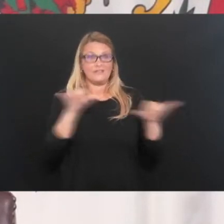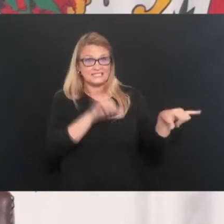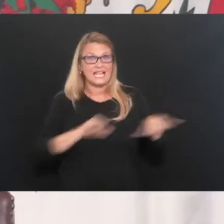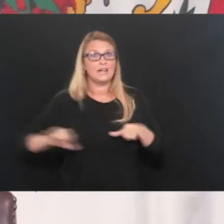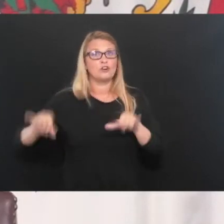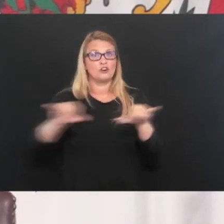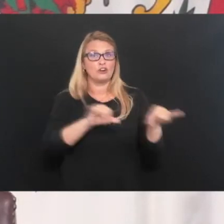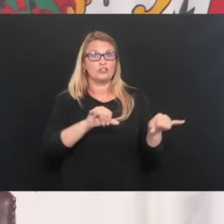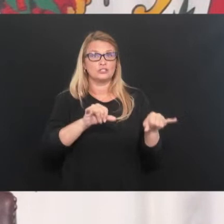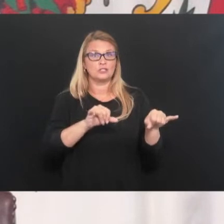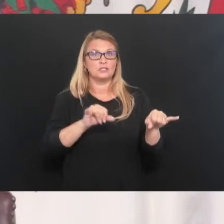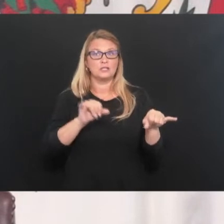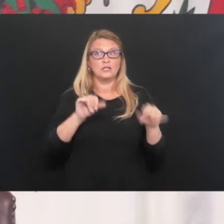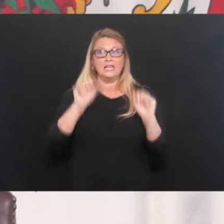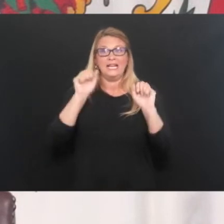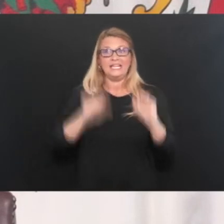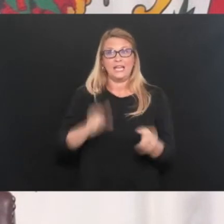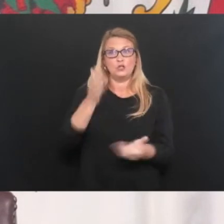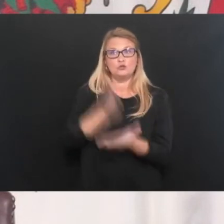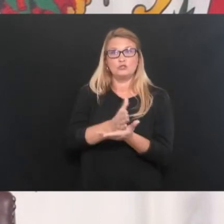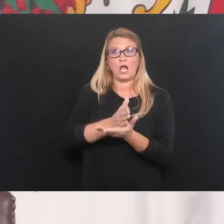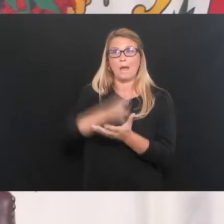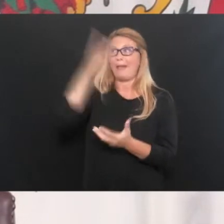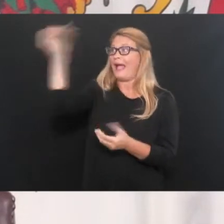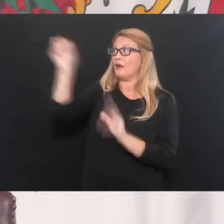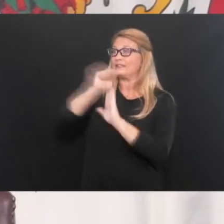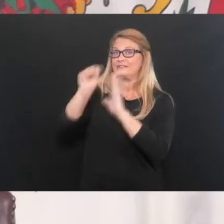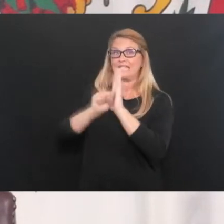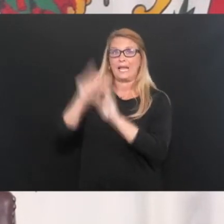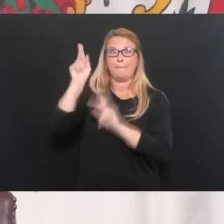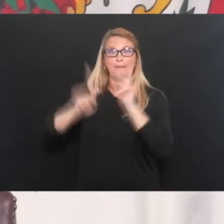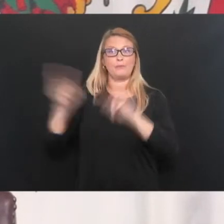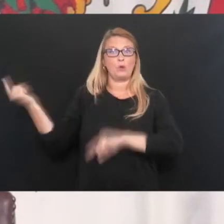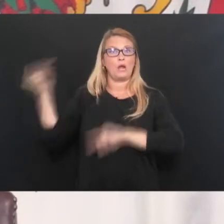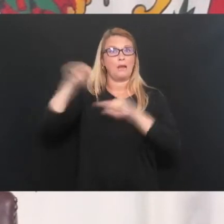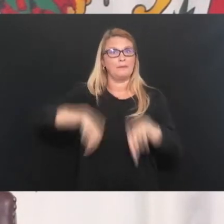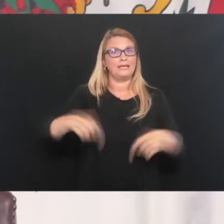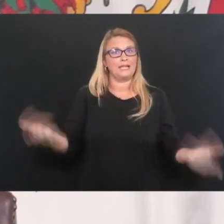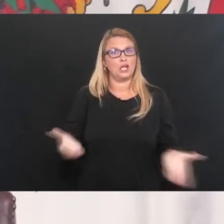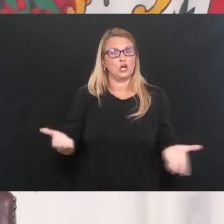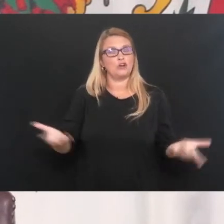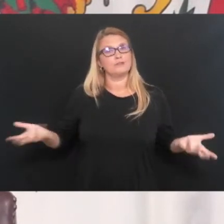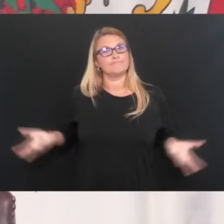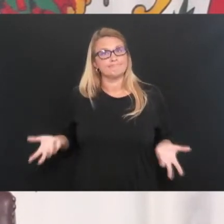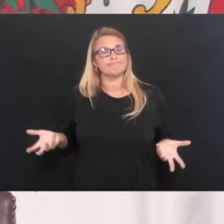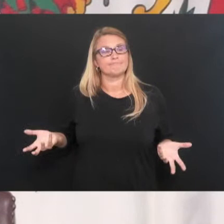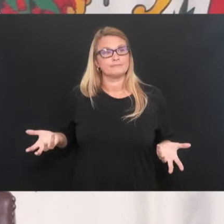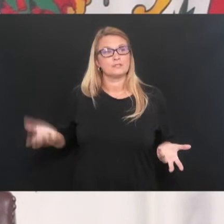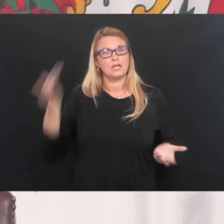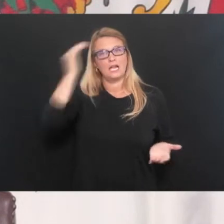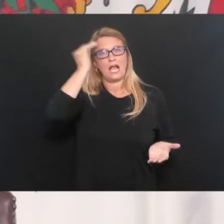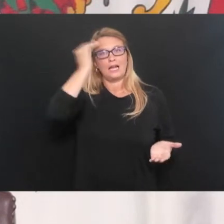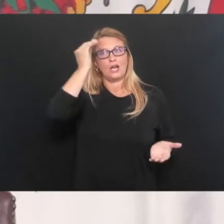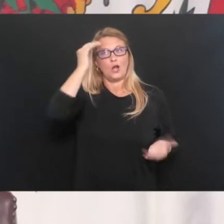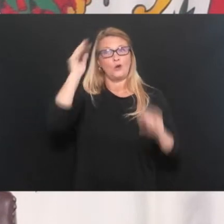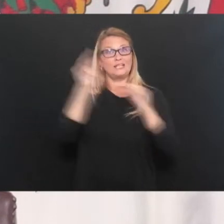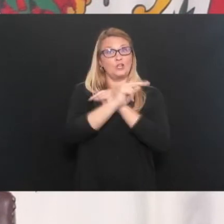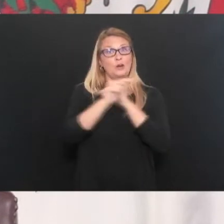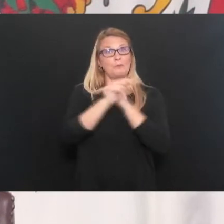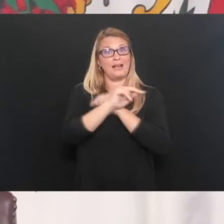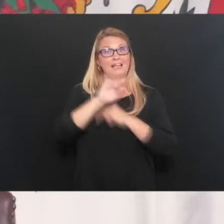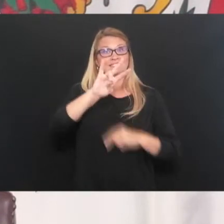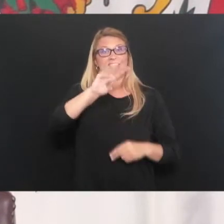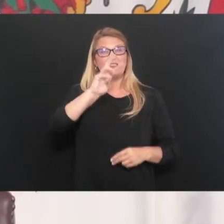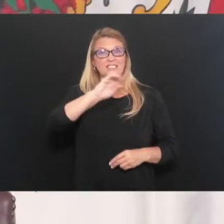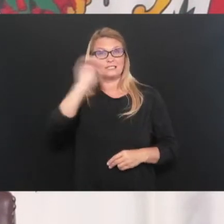state, are we going to stop everybody from out of state coming into the state? And I know on our turnpike that